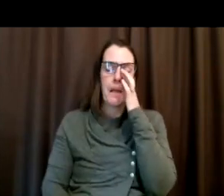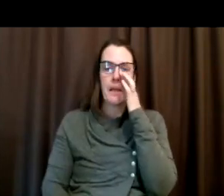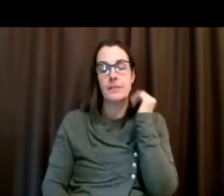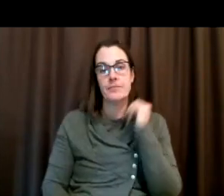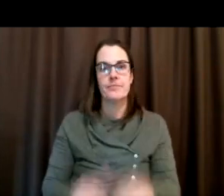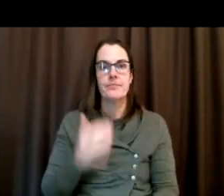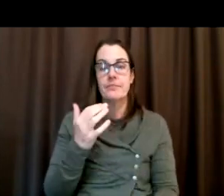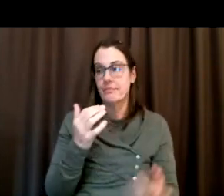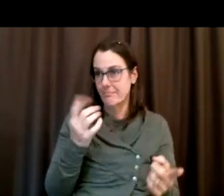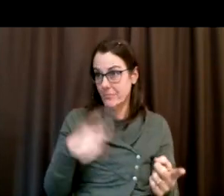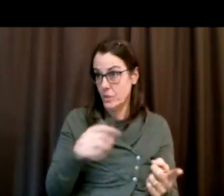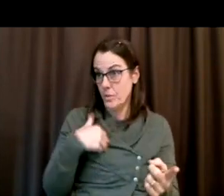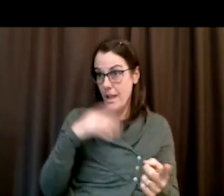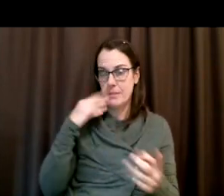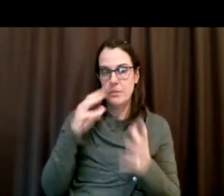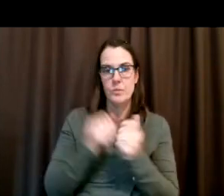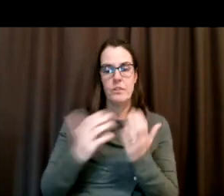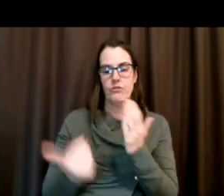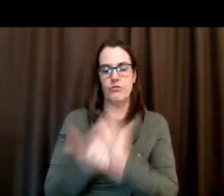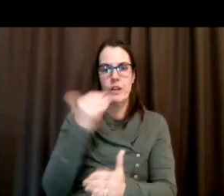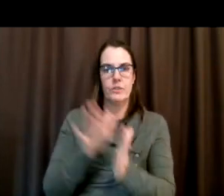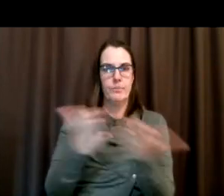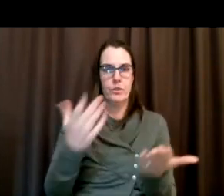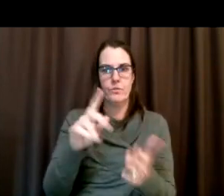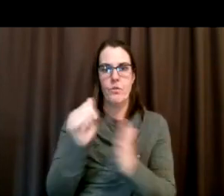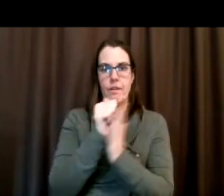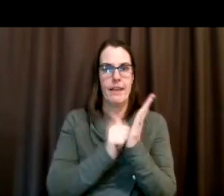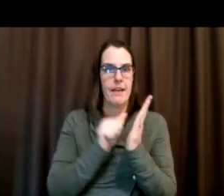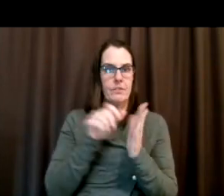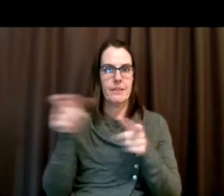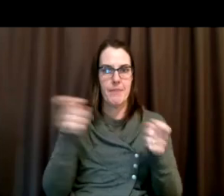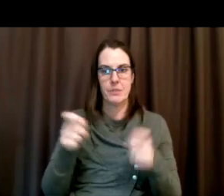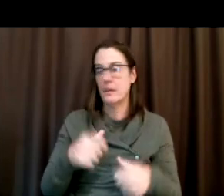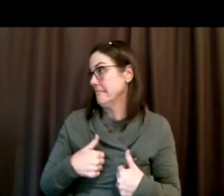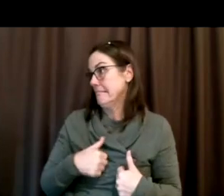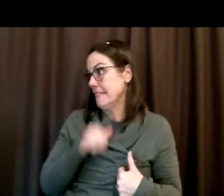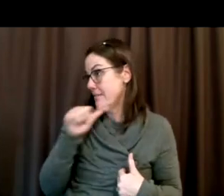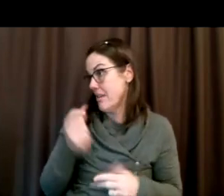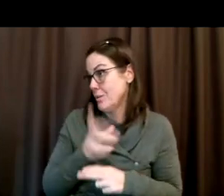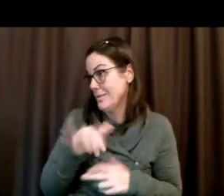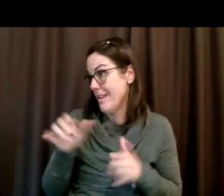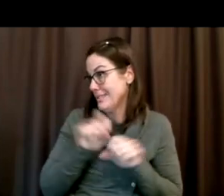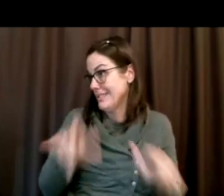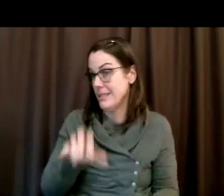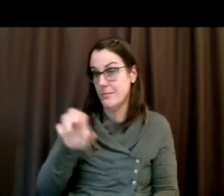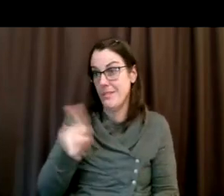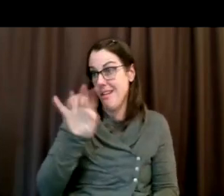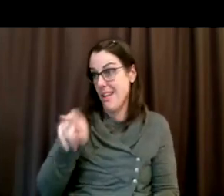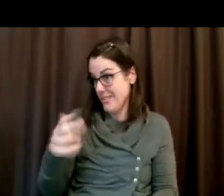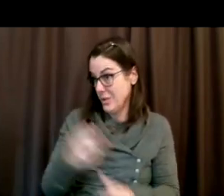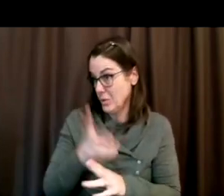with FreshBooks for account management? I don't think I've used that system. Kyle, have you heard much about that